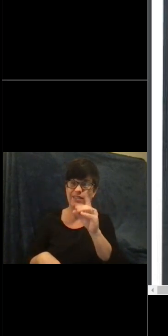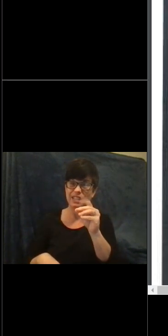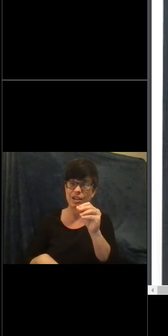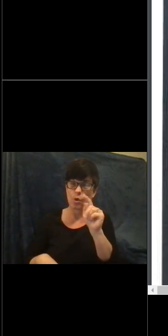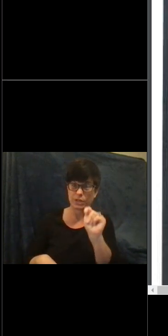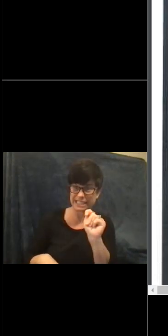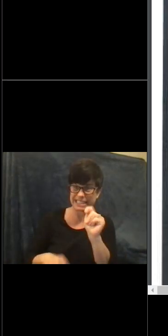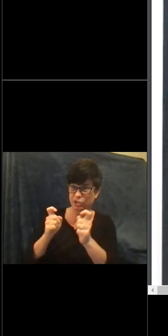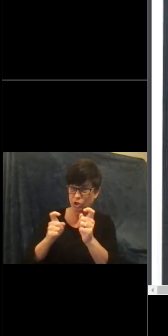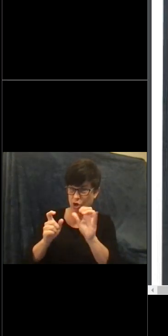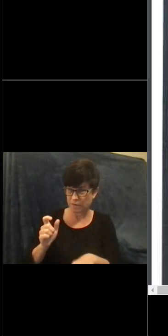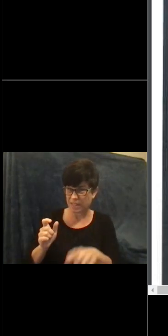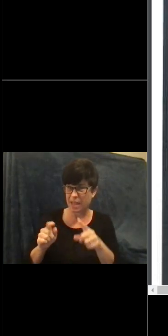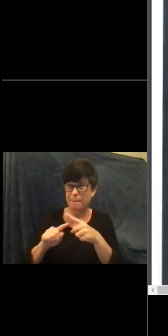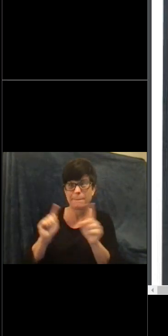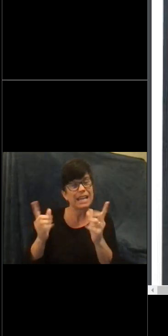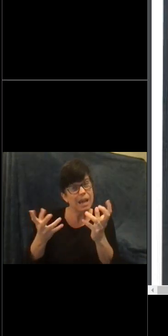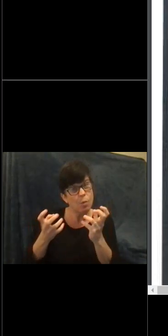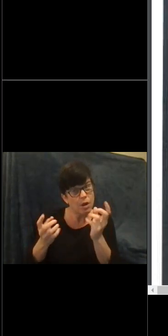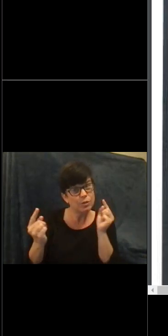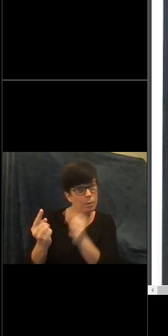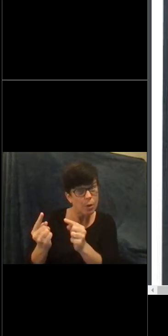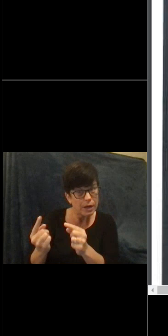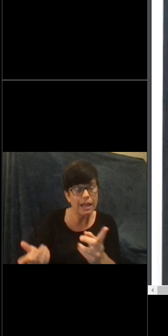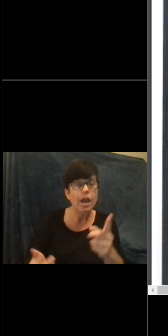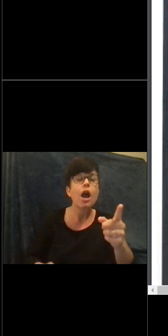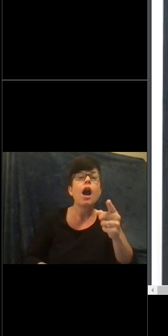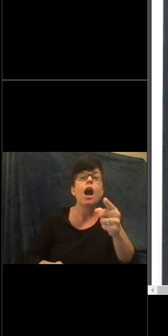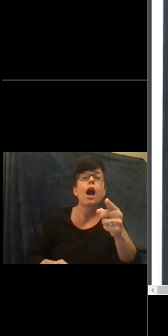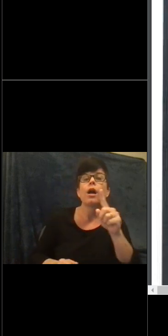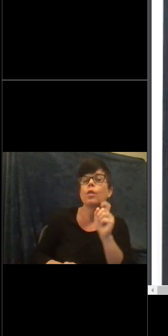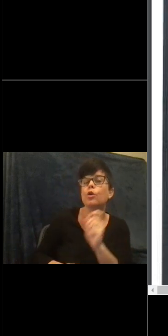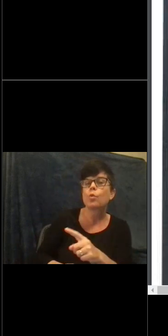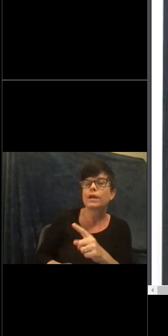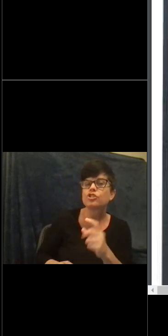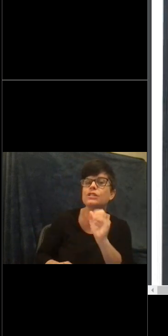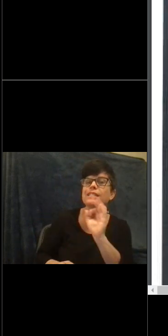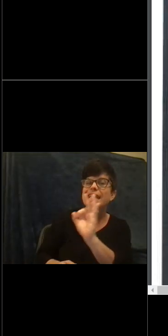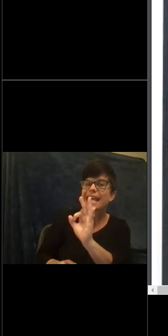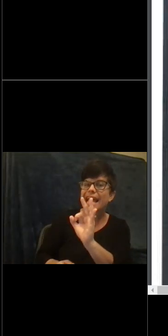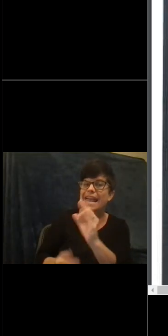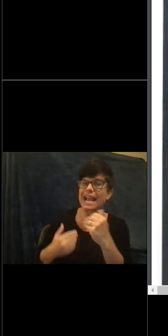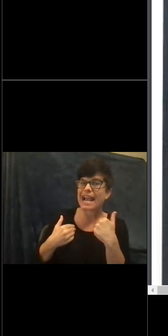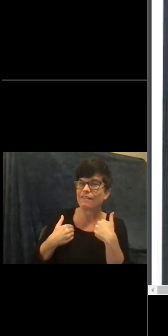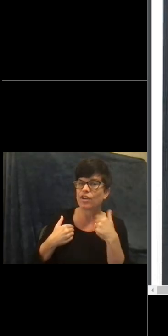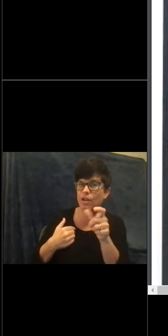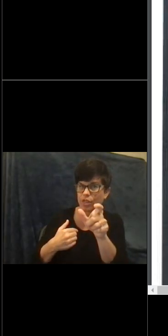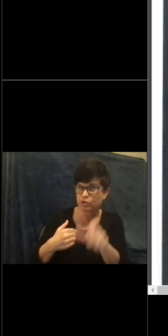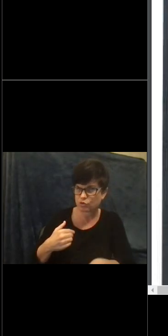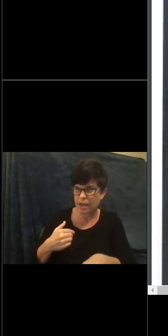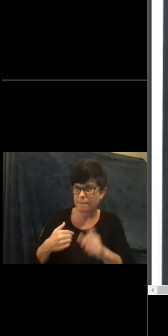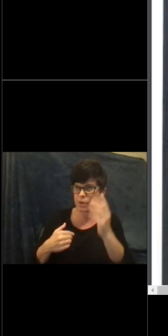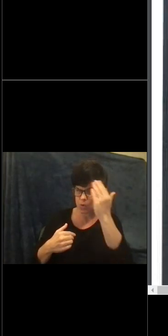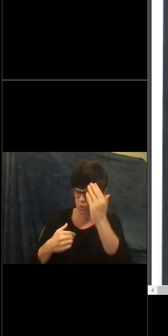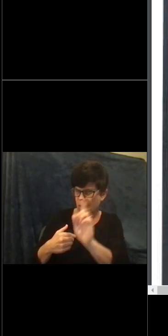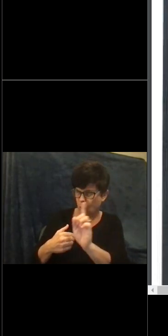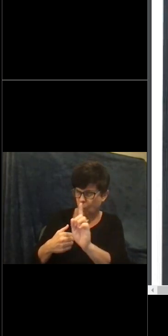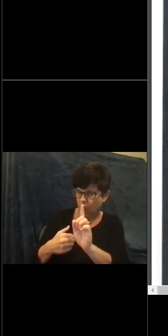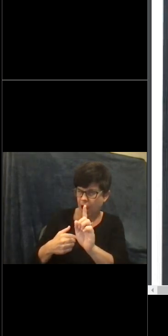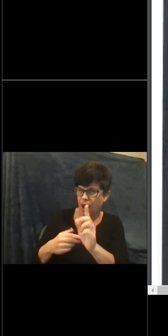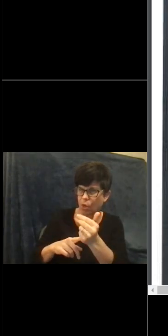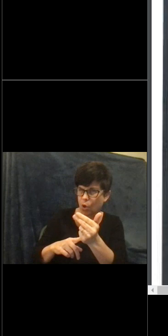And that's all I can say right now. I just wanted to point that out. Jordan, I think the question though was, if you had that strip where the motel was and you had to